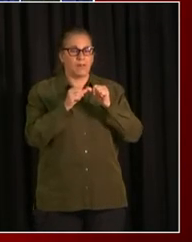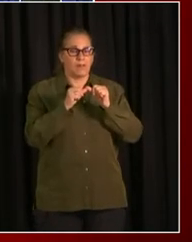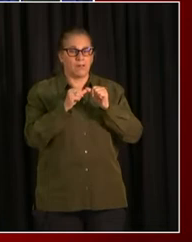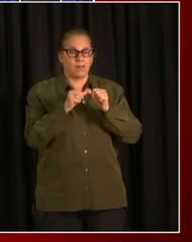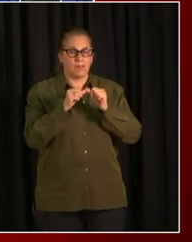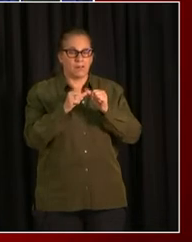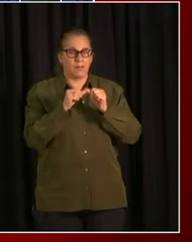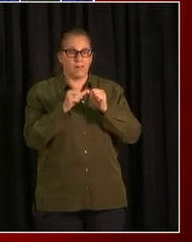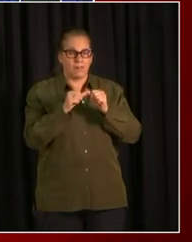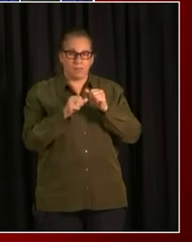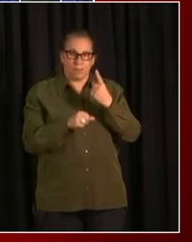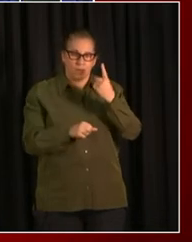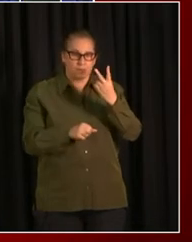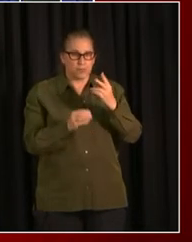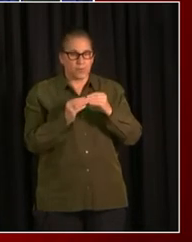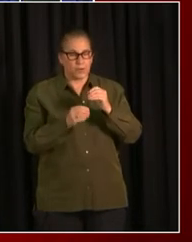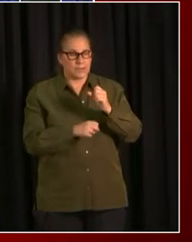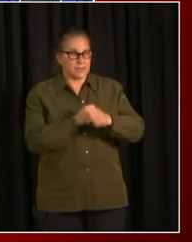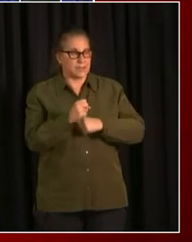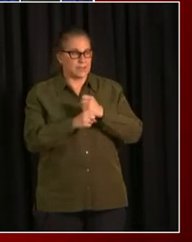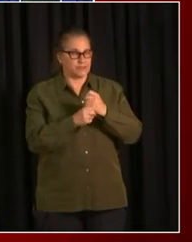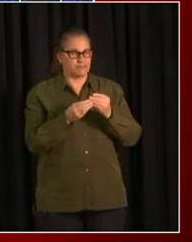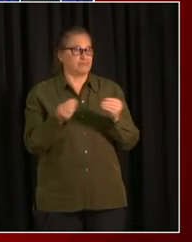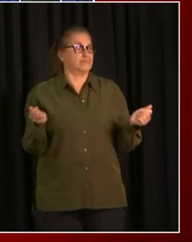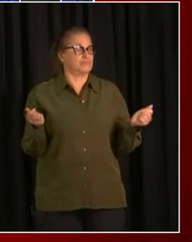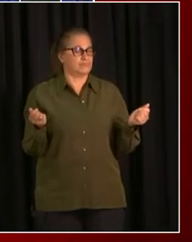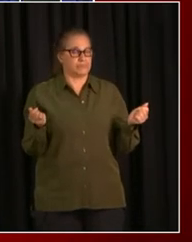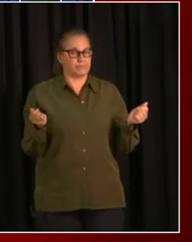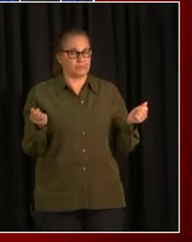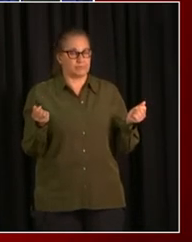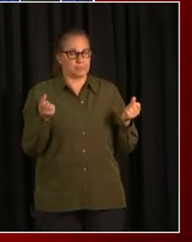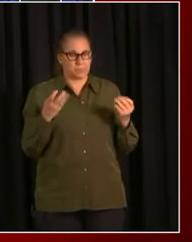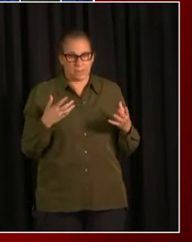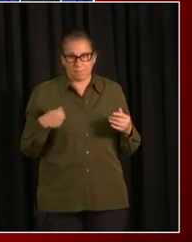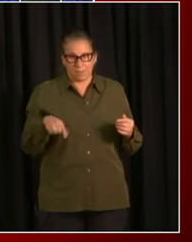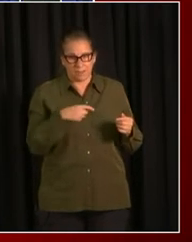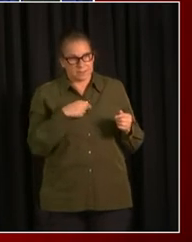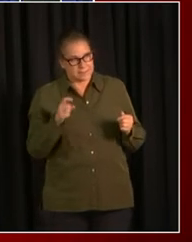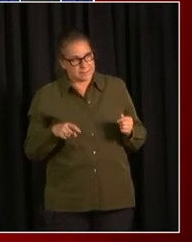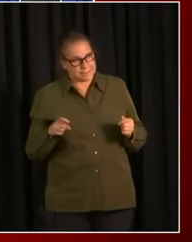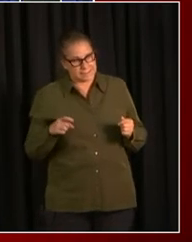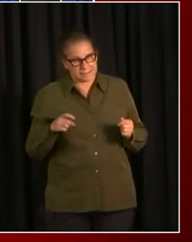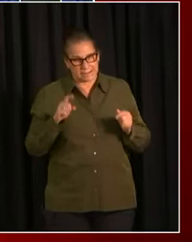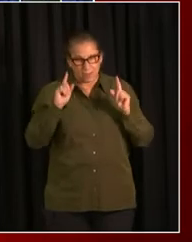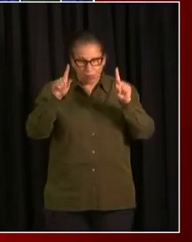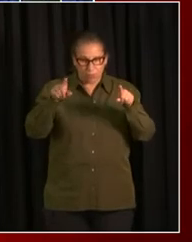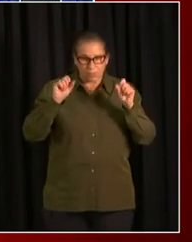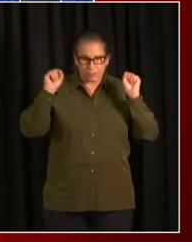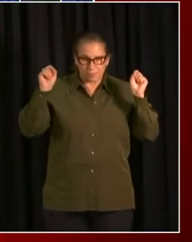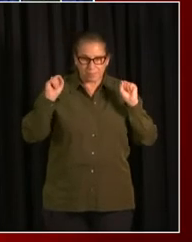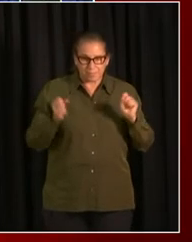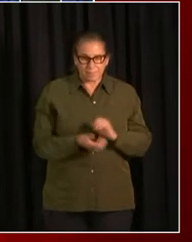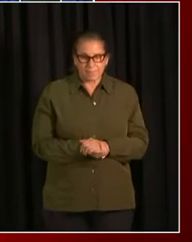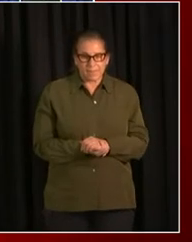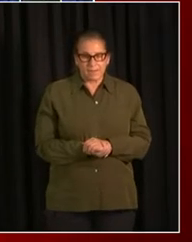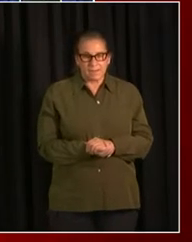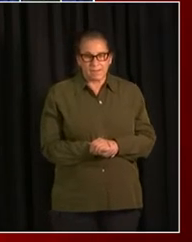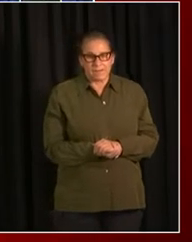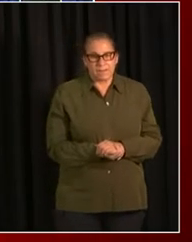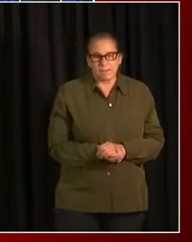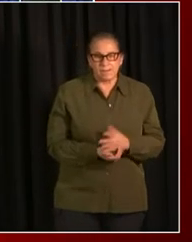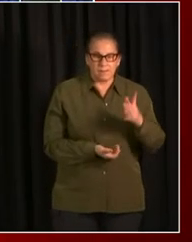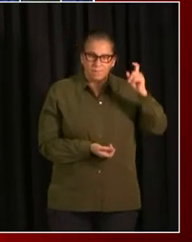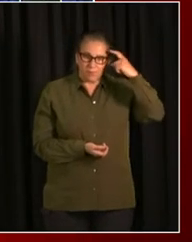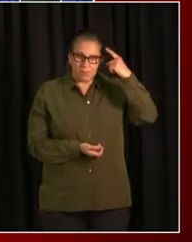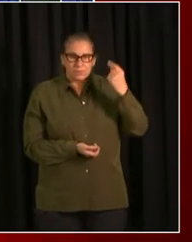us depend on our gyms, what can the government do in